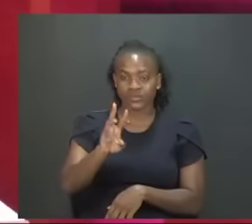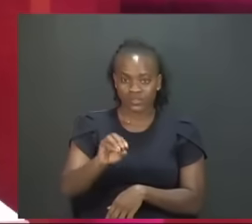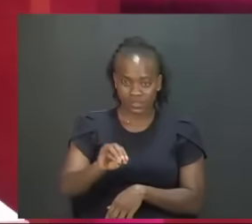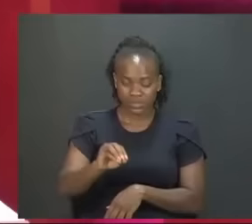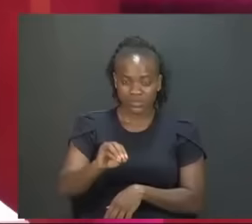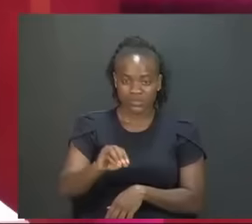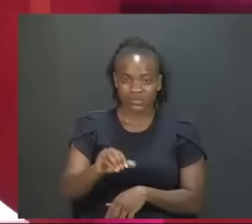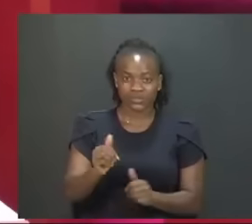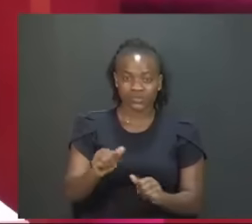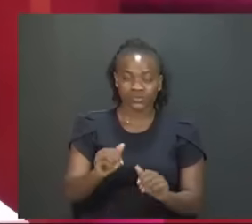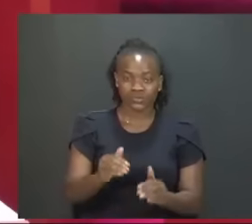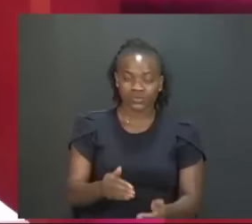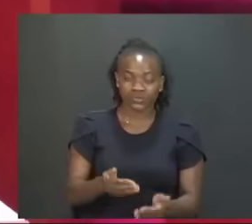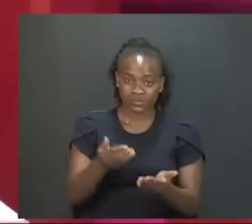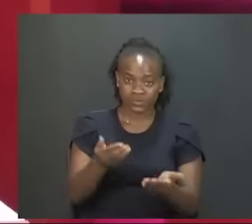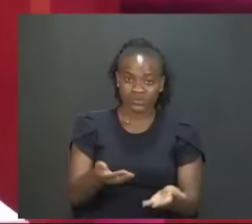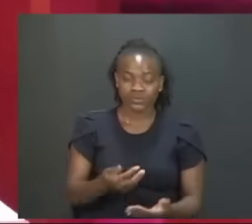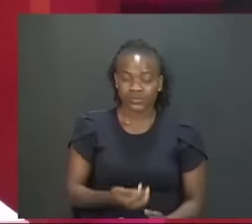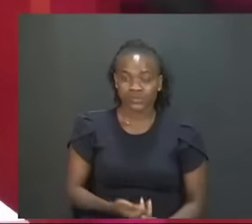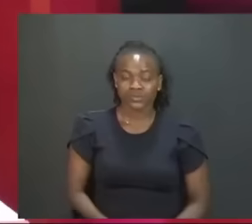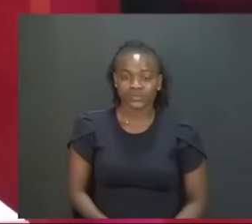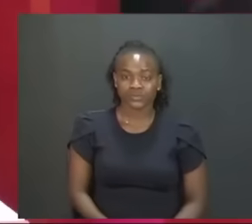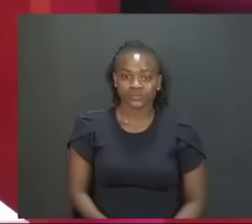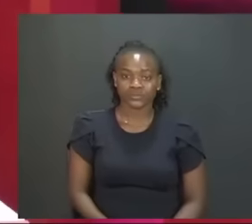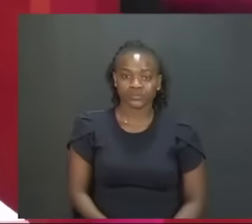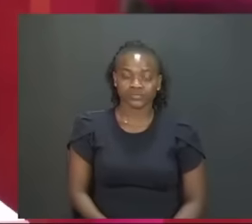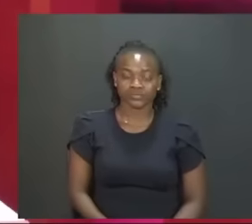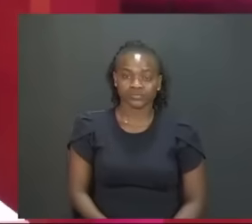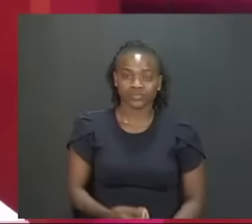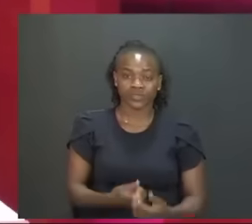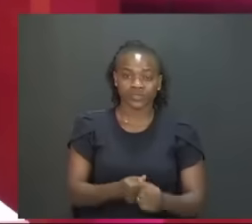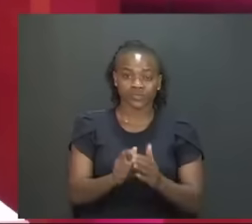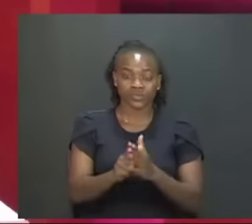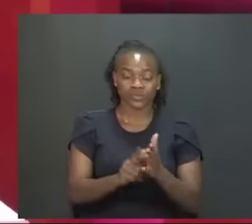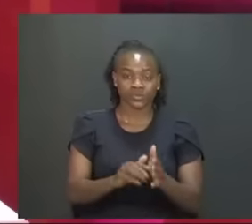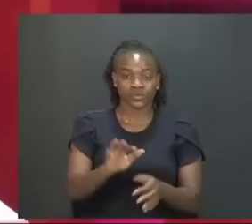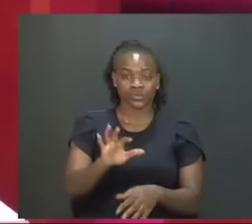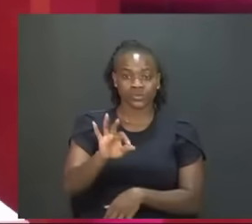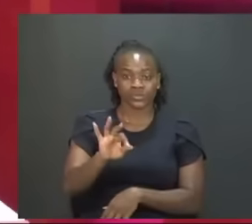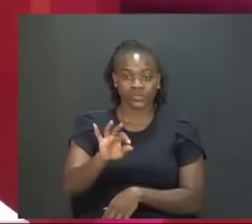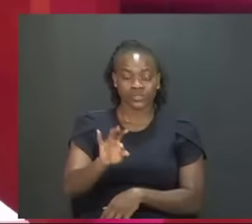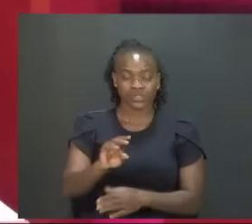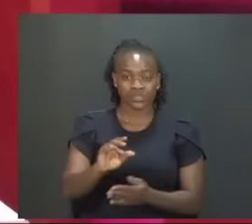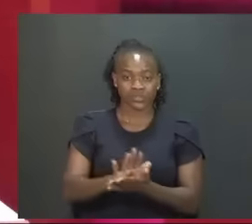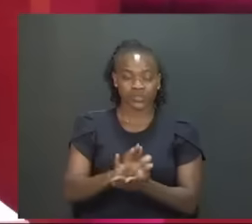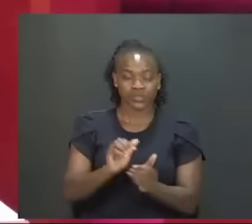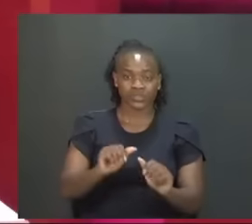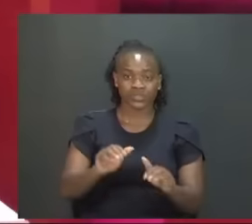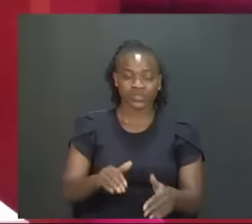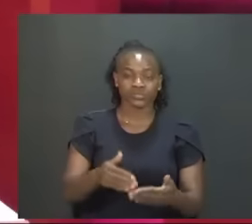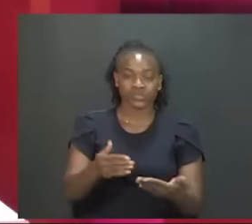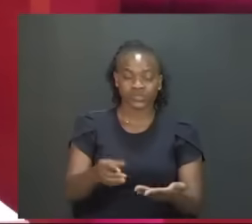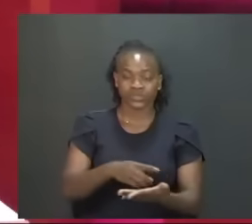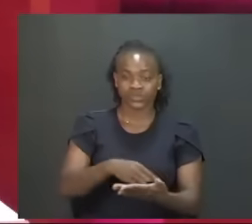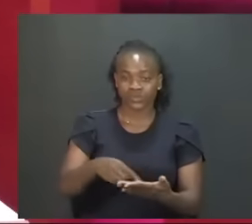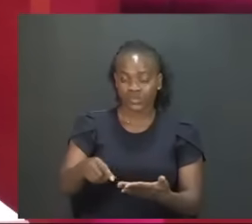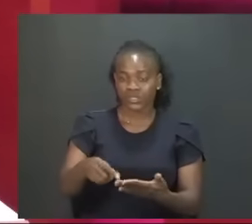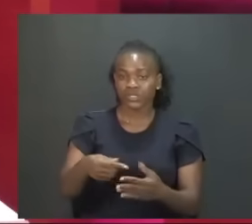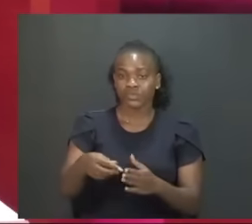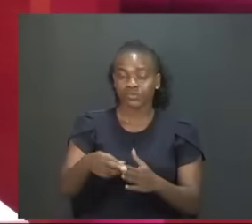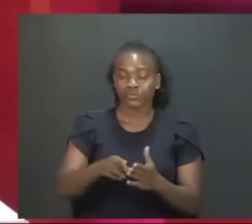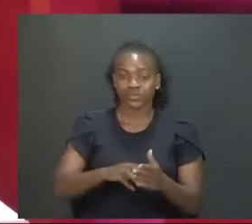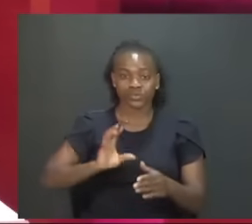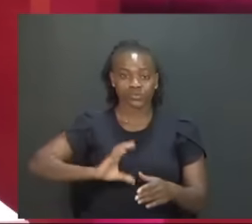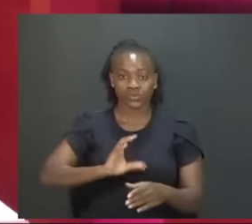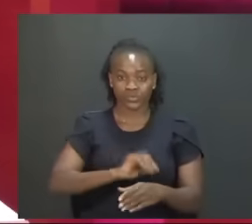also be laid. And pursuant to Order 97, papers may also be laid during the week, and reports from committees may also